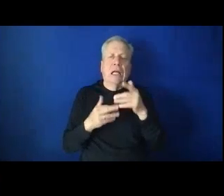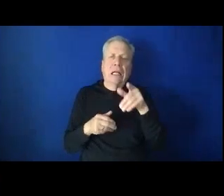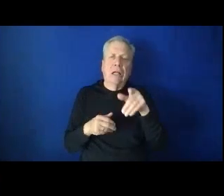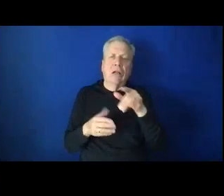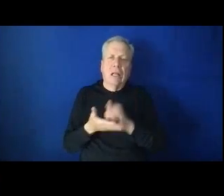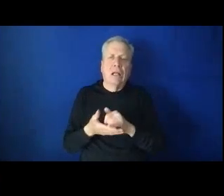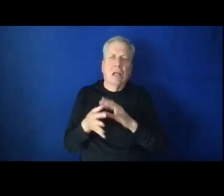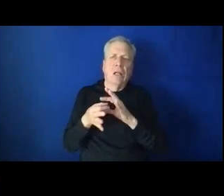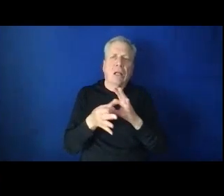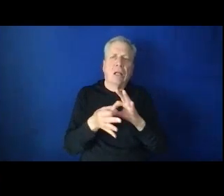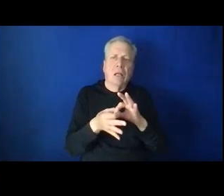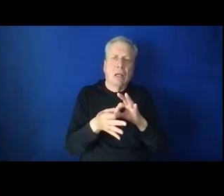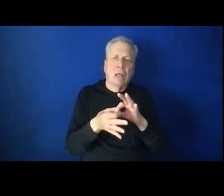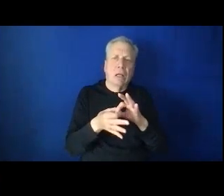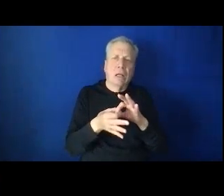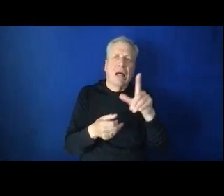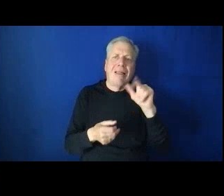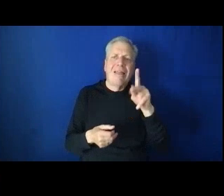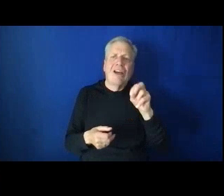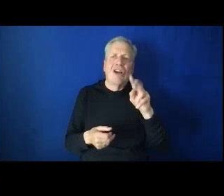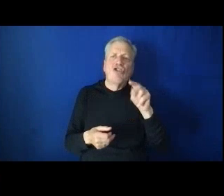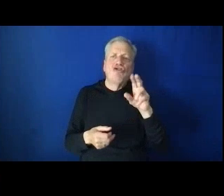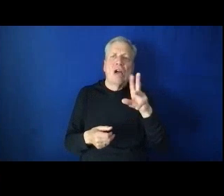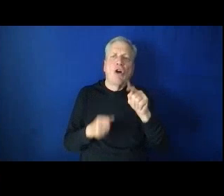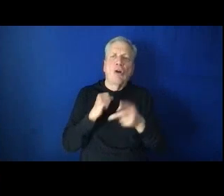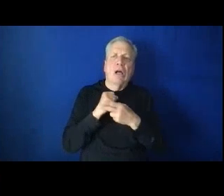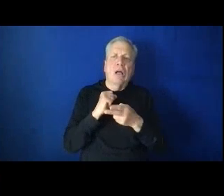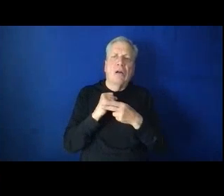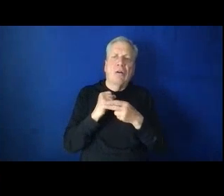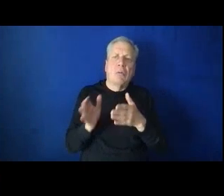Into the Lake Trout Conservation Plan,